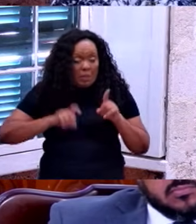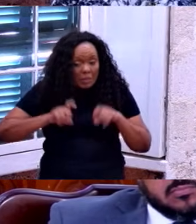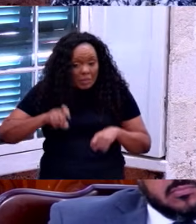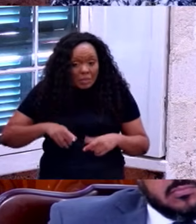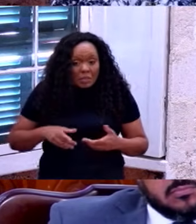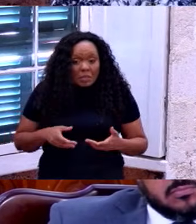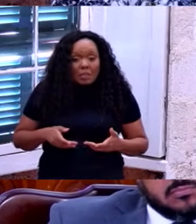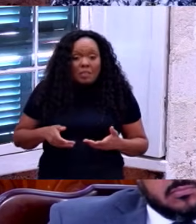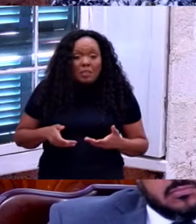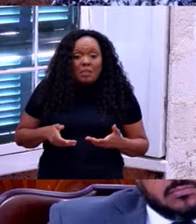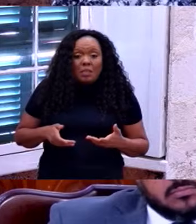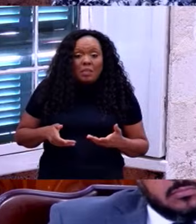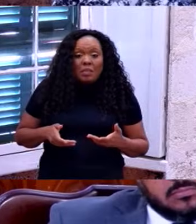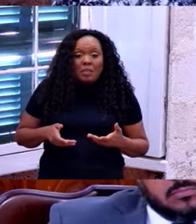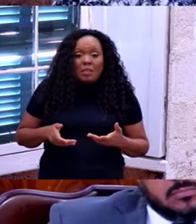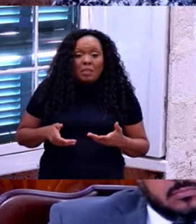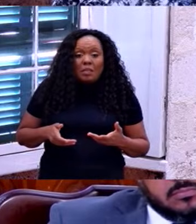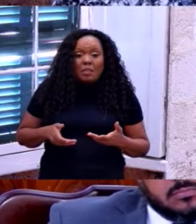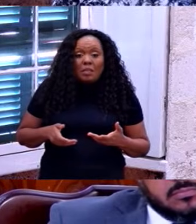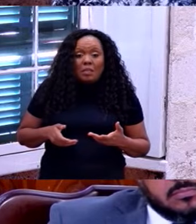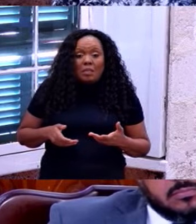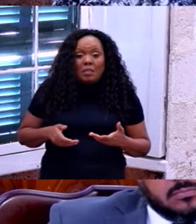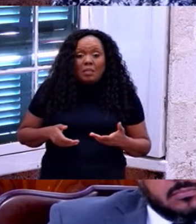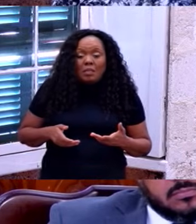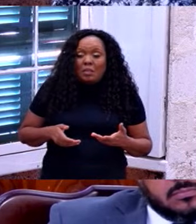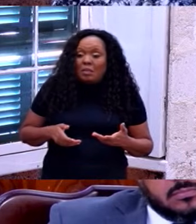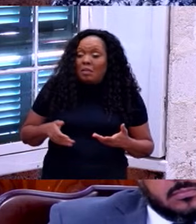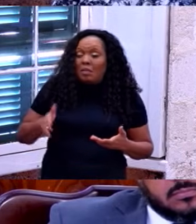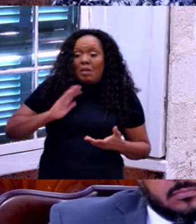our Constitution is no more than a bill.